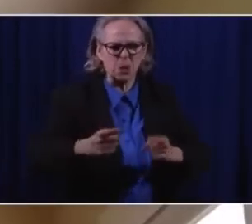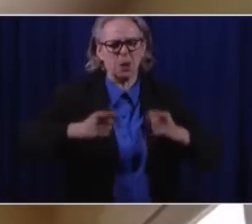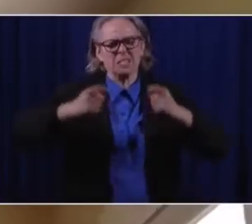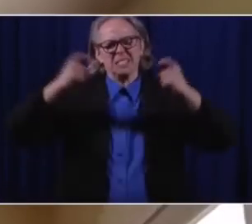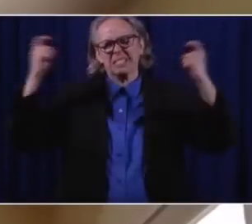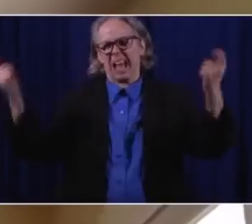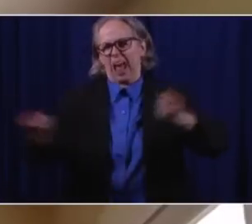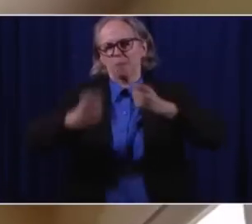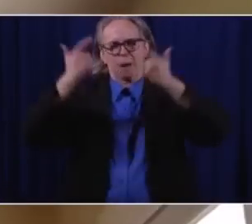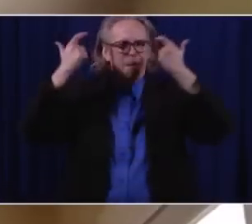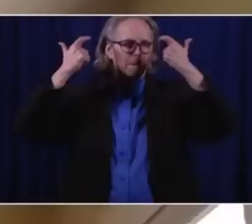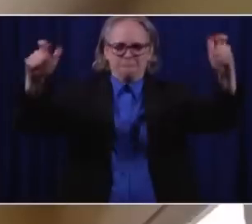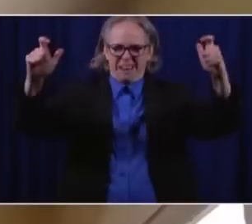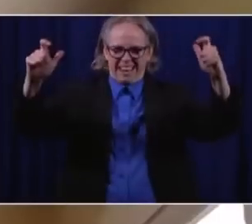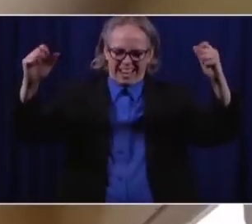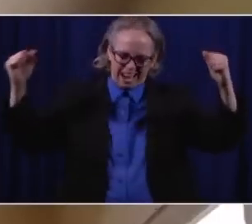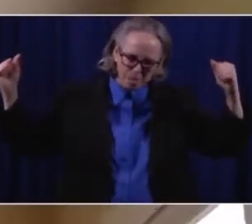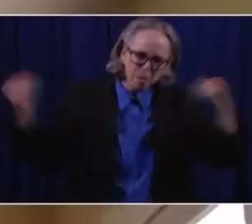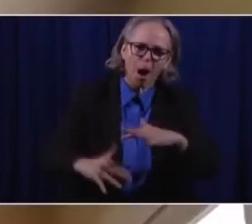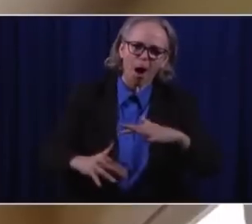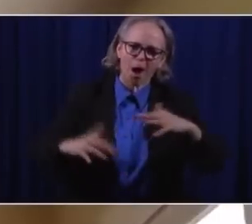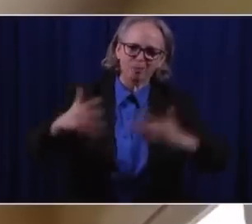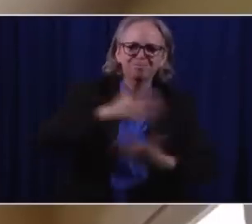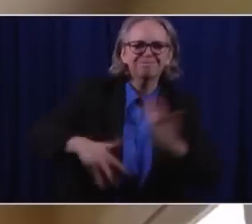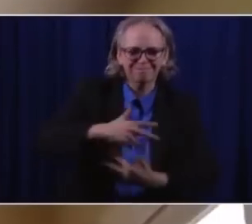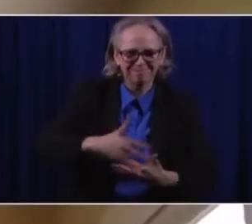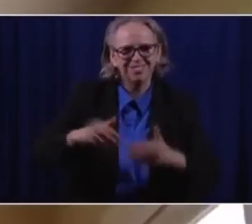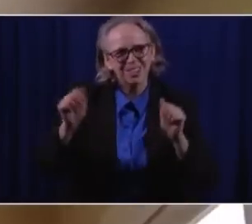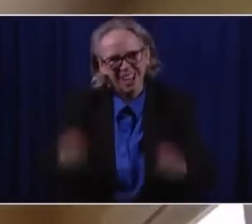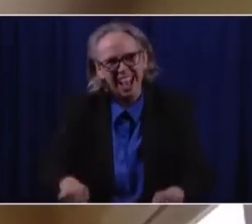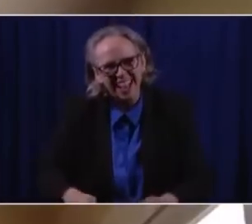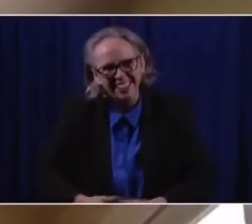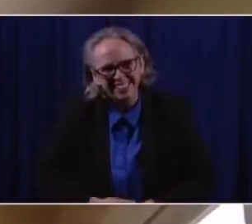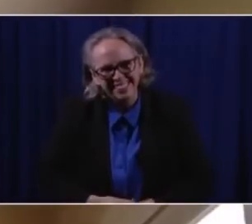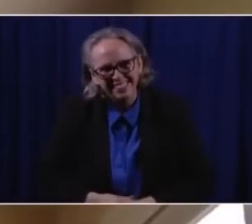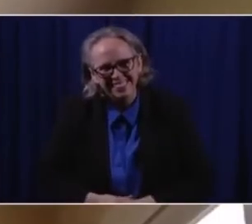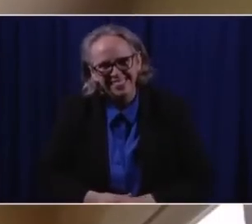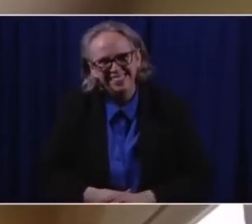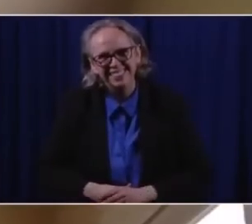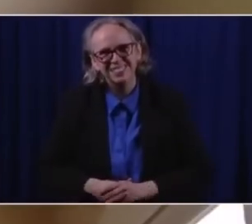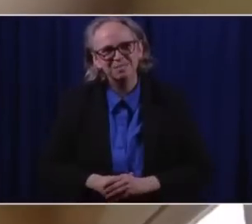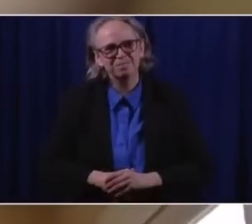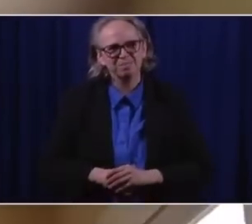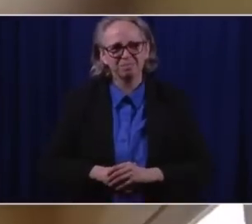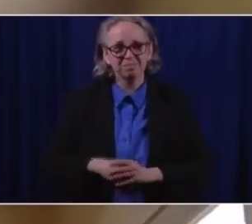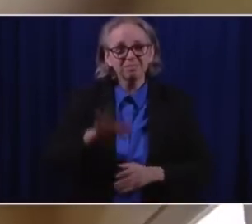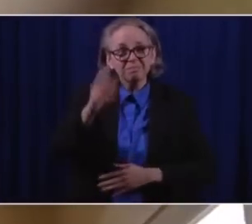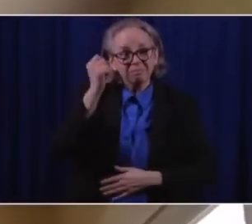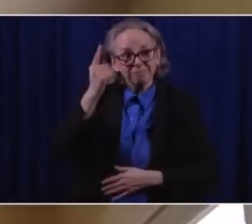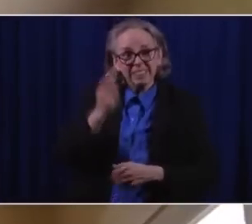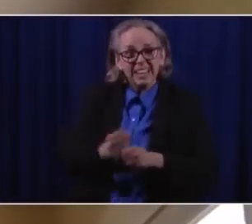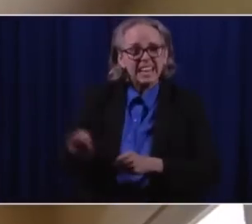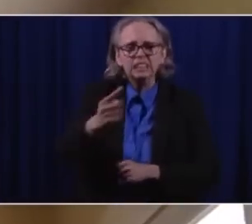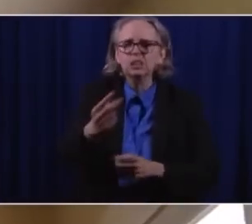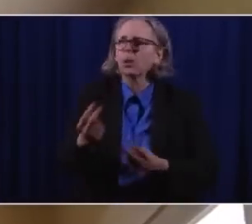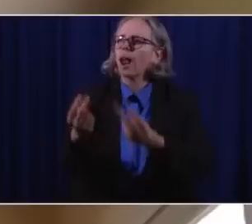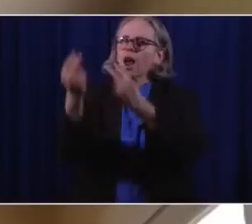Thanksgiving just as we usually have. Grateful that we all stood together in this storm and made it